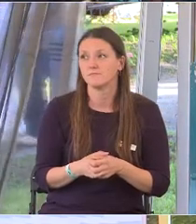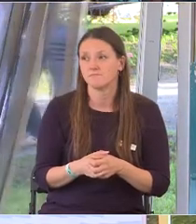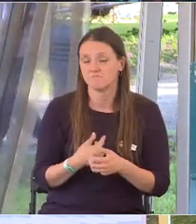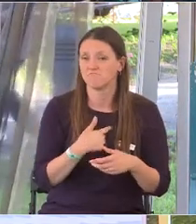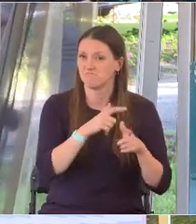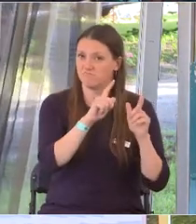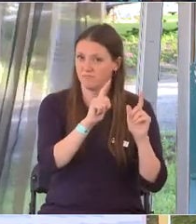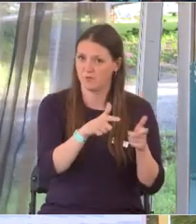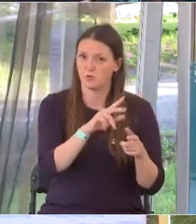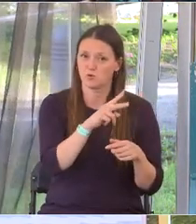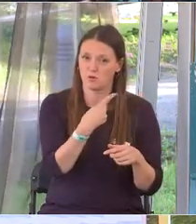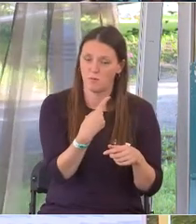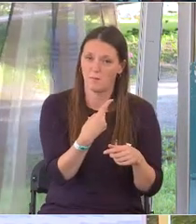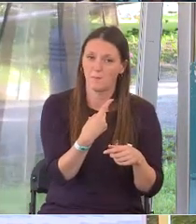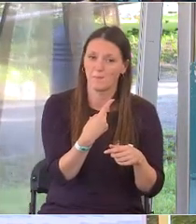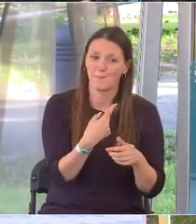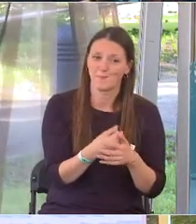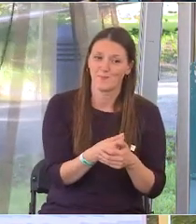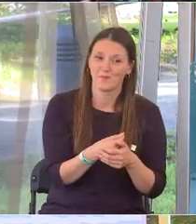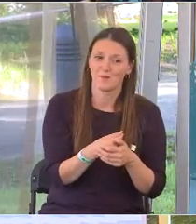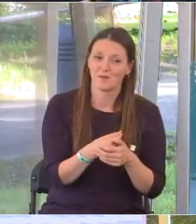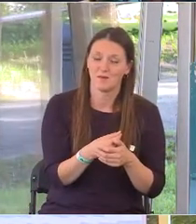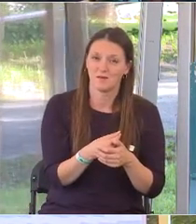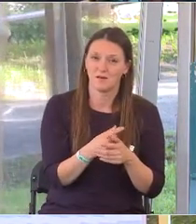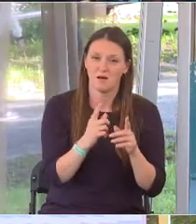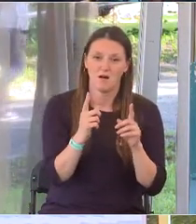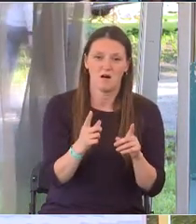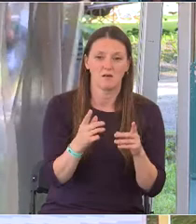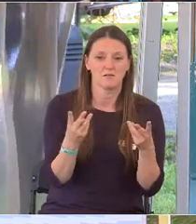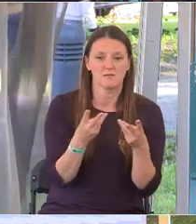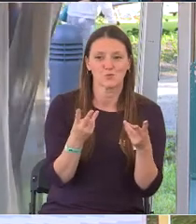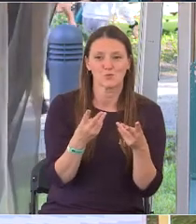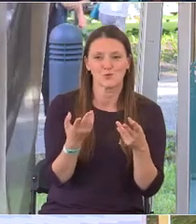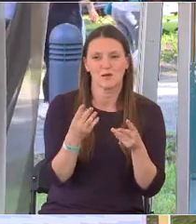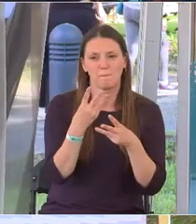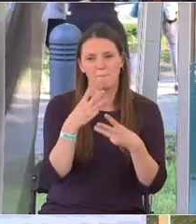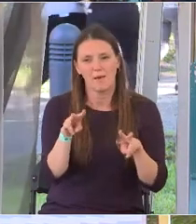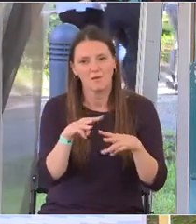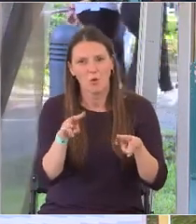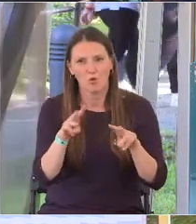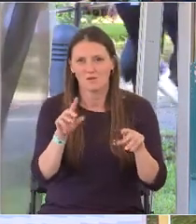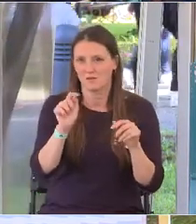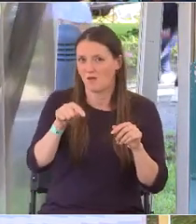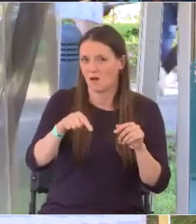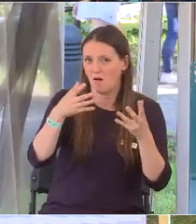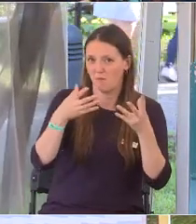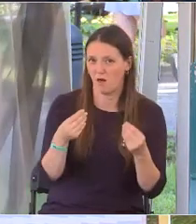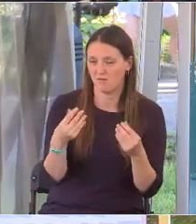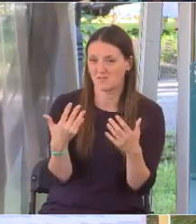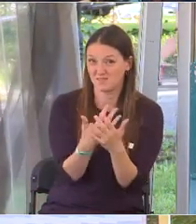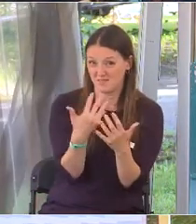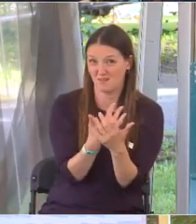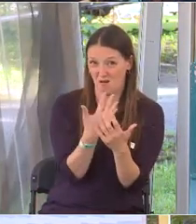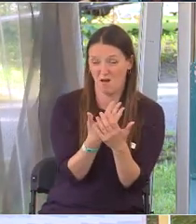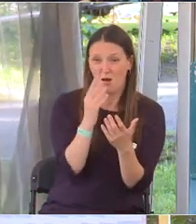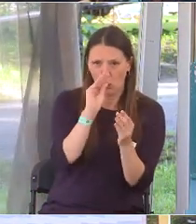But I think it's more often that these kinds of patterns of nowadays war are harder